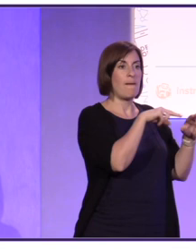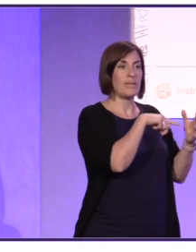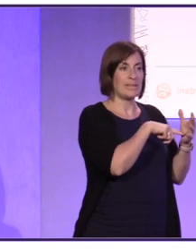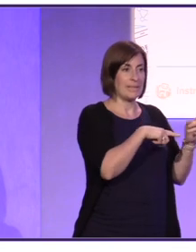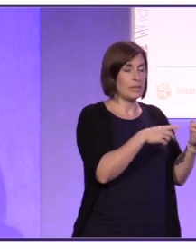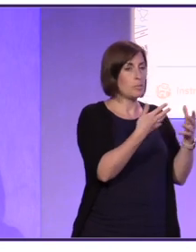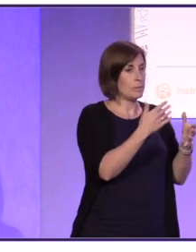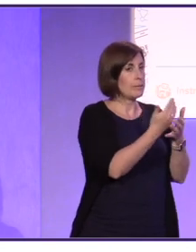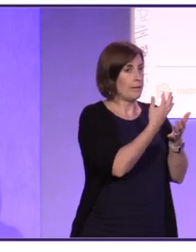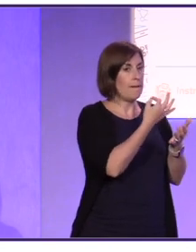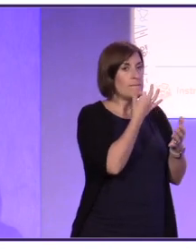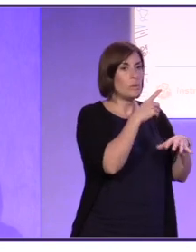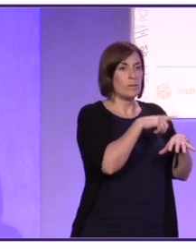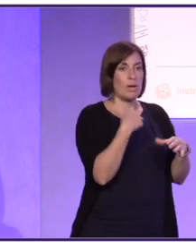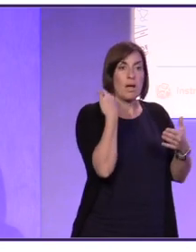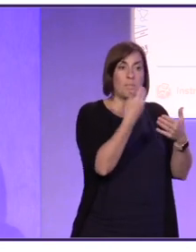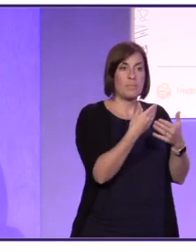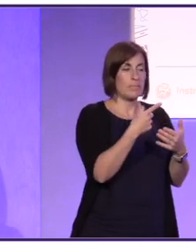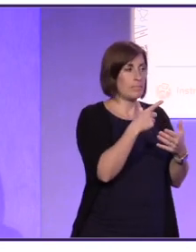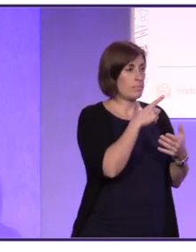times, is